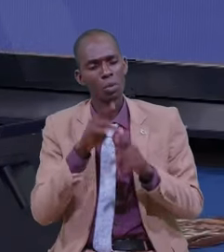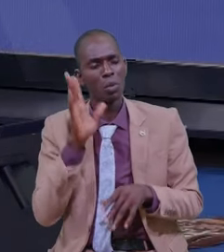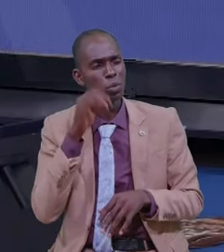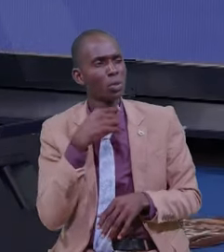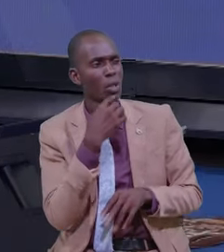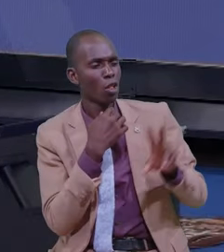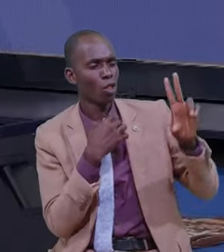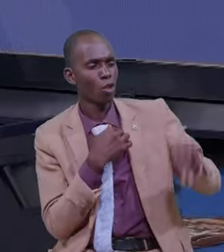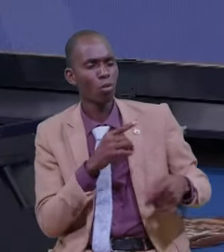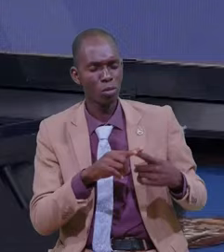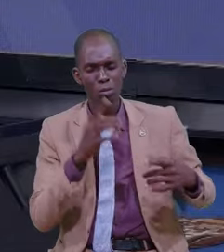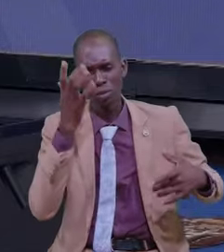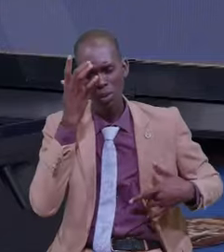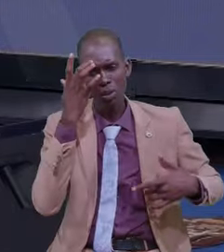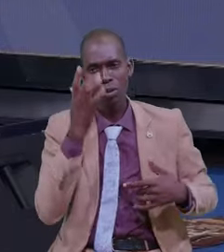sickness.